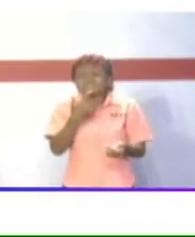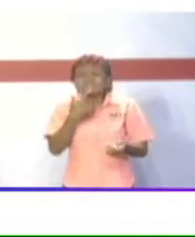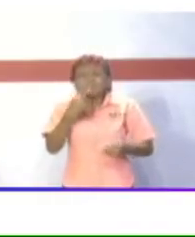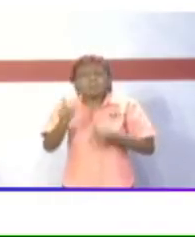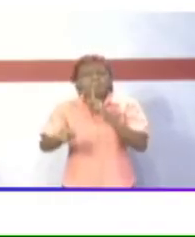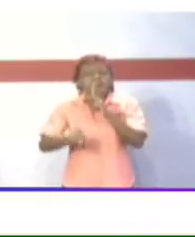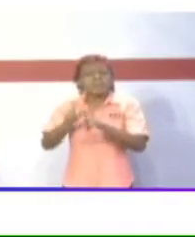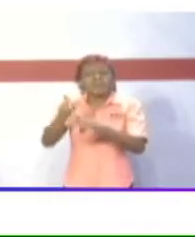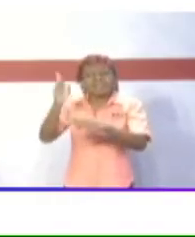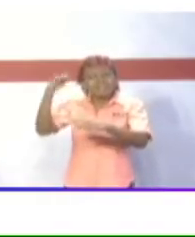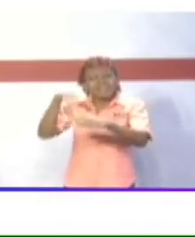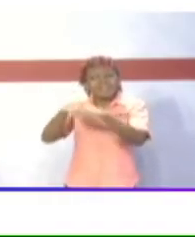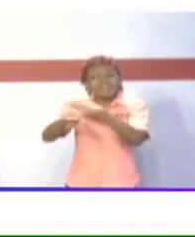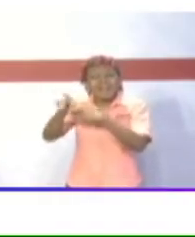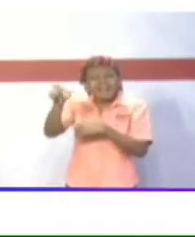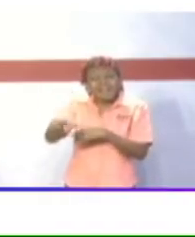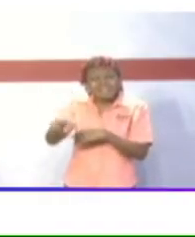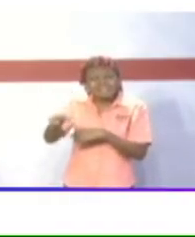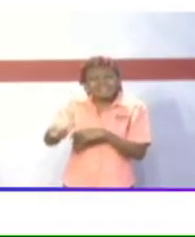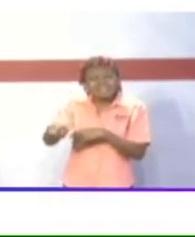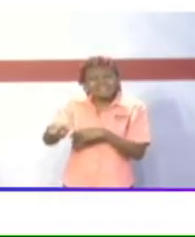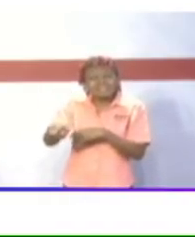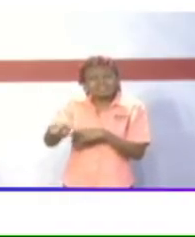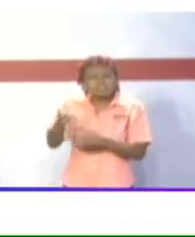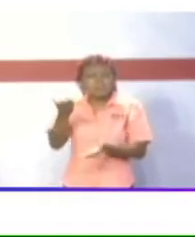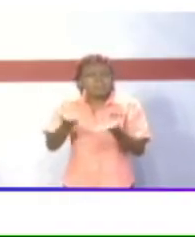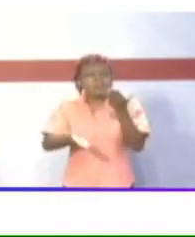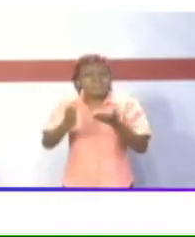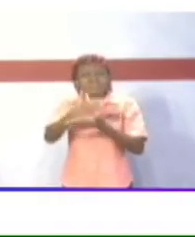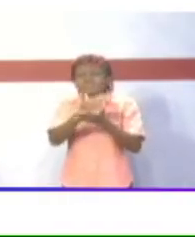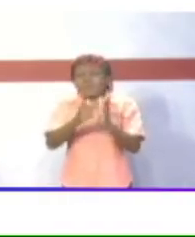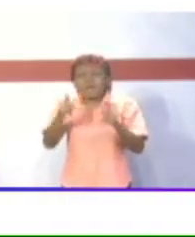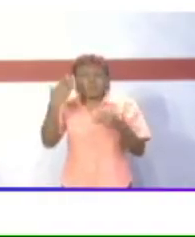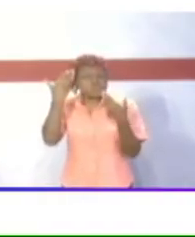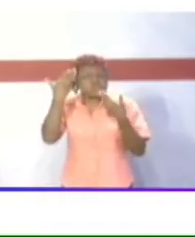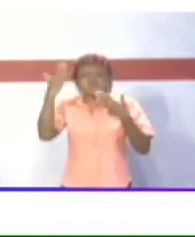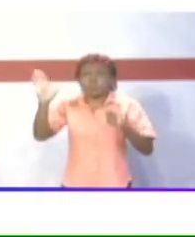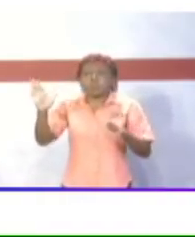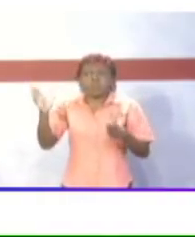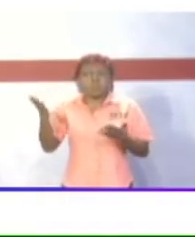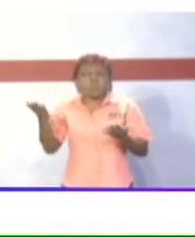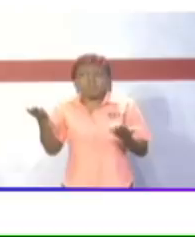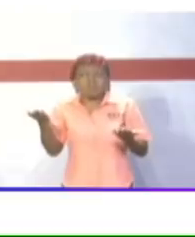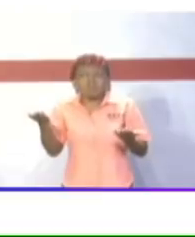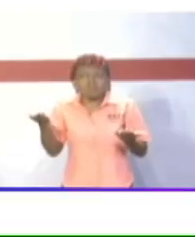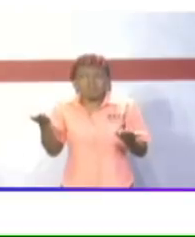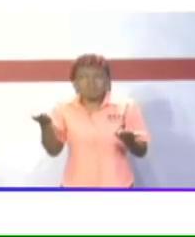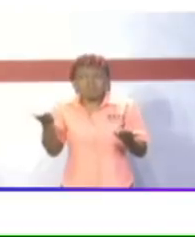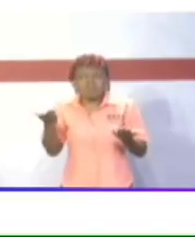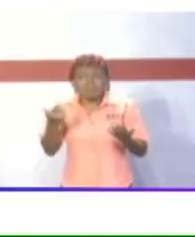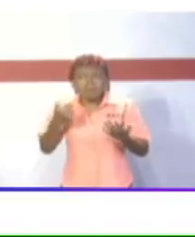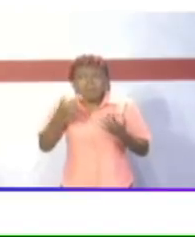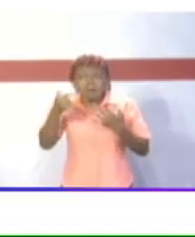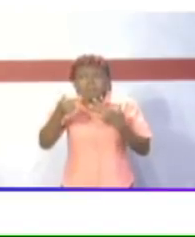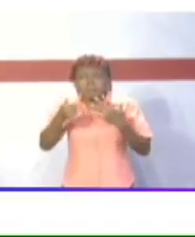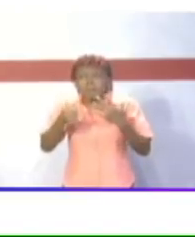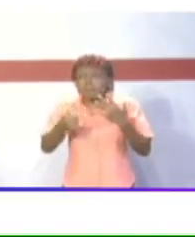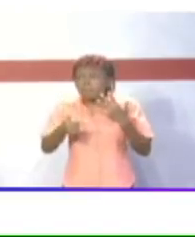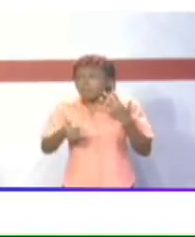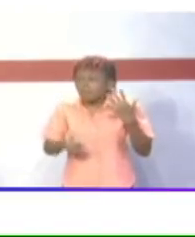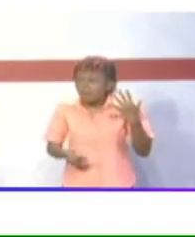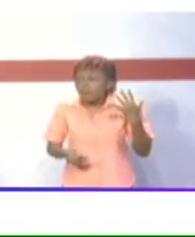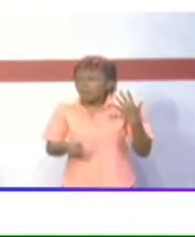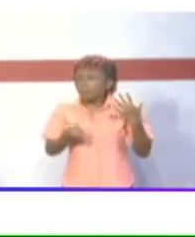that for some people, they don't know what are the early signs that the persons at home who are COVID positive might actually